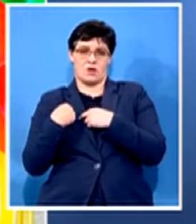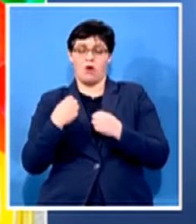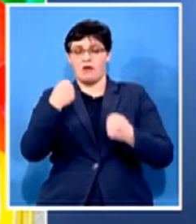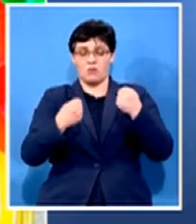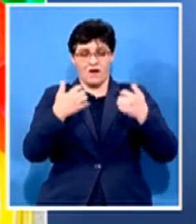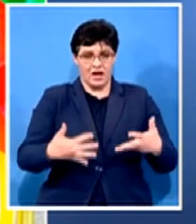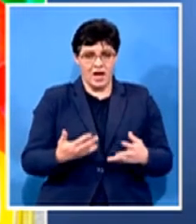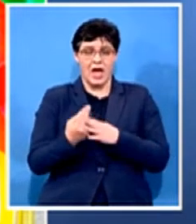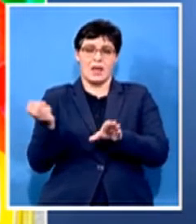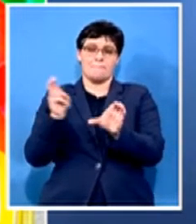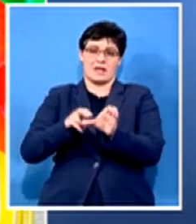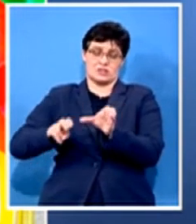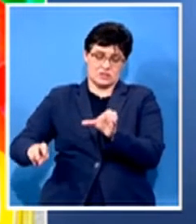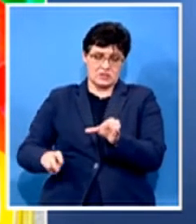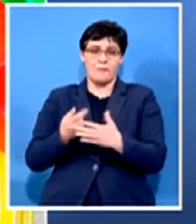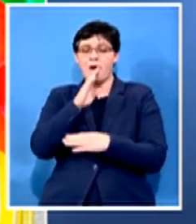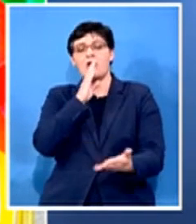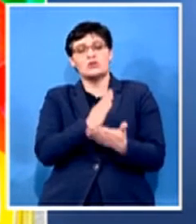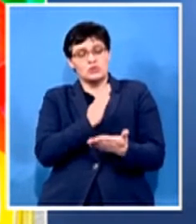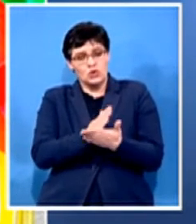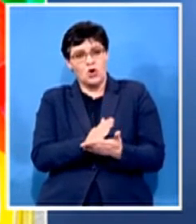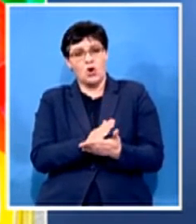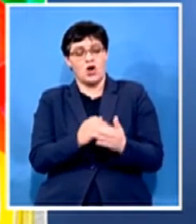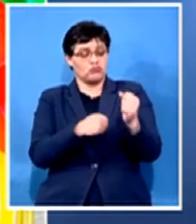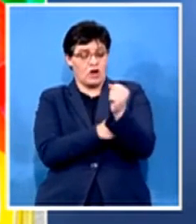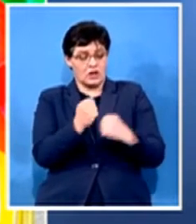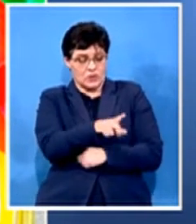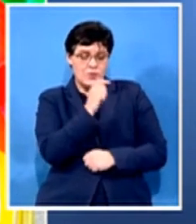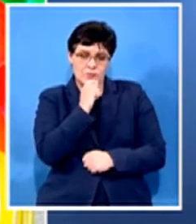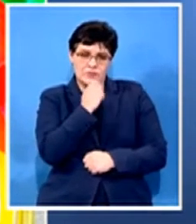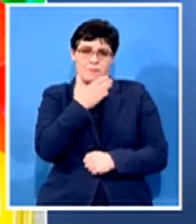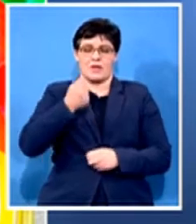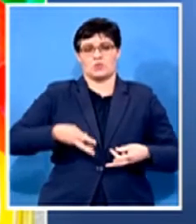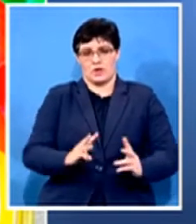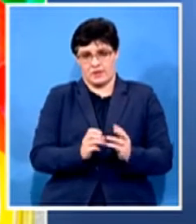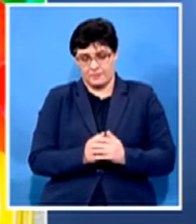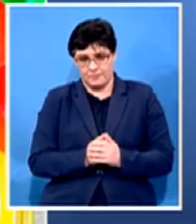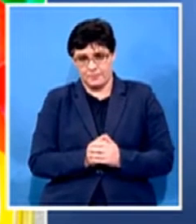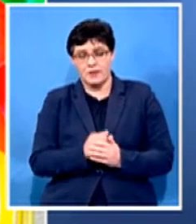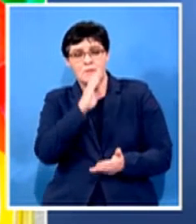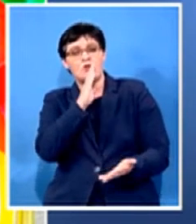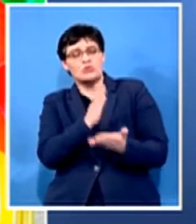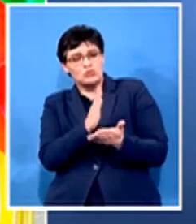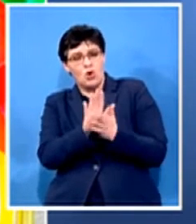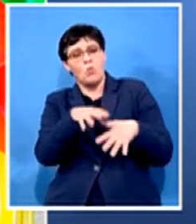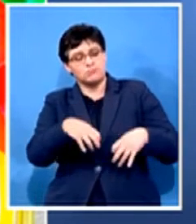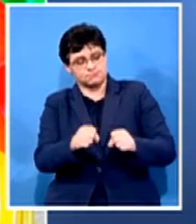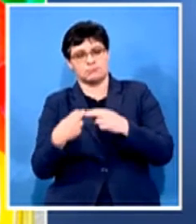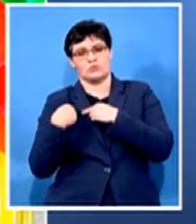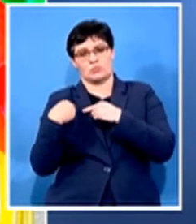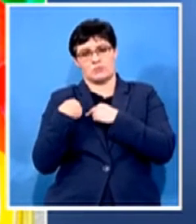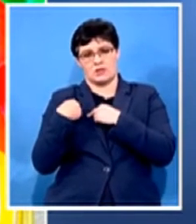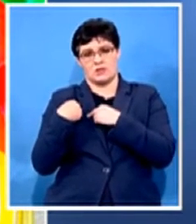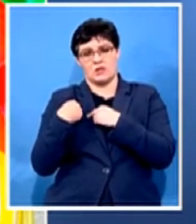we use this infrastructure to the best of our ability, and we make sure that we are responsible when we're on the road. So, of course, as